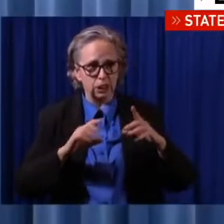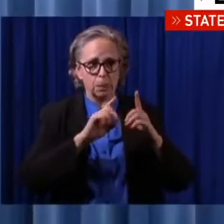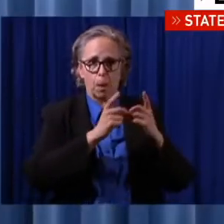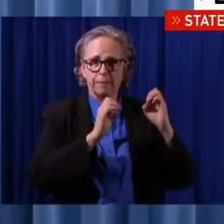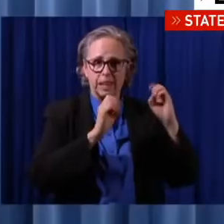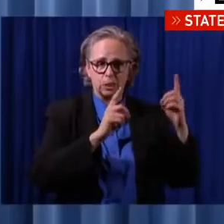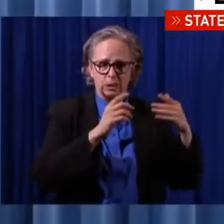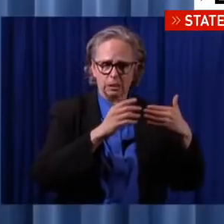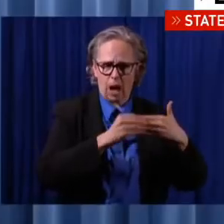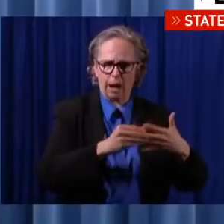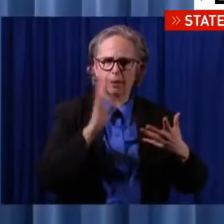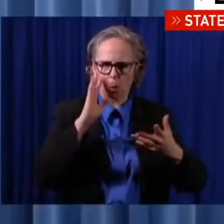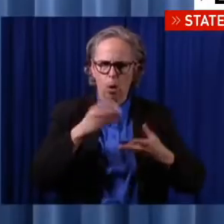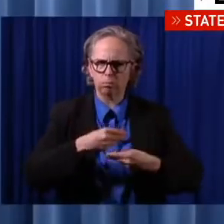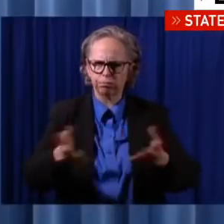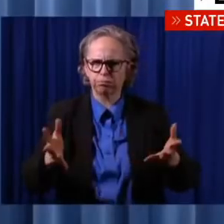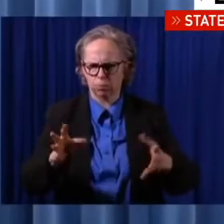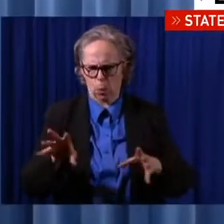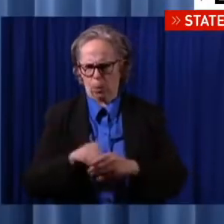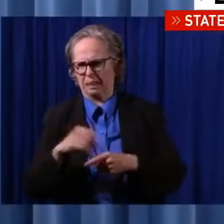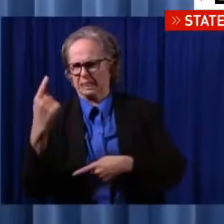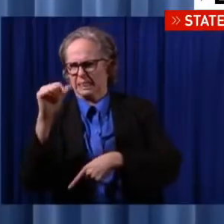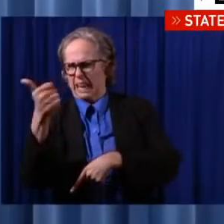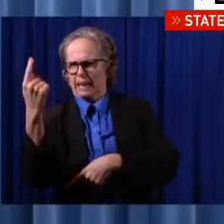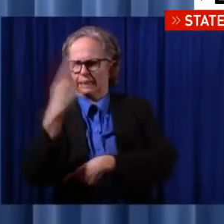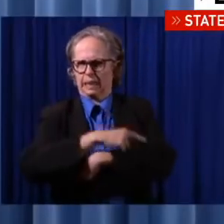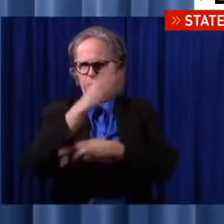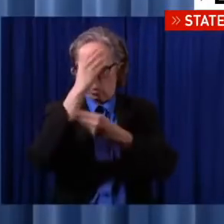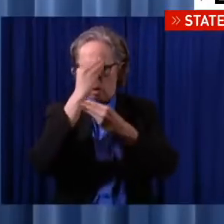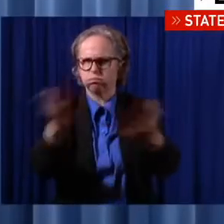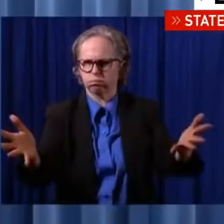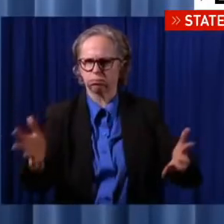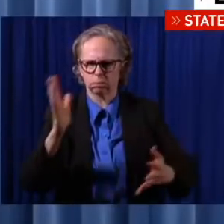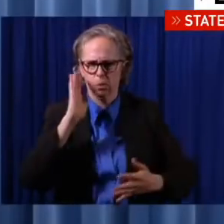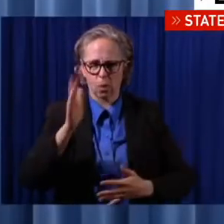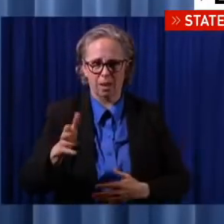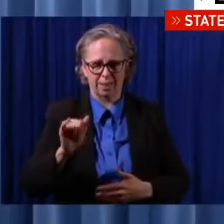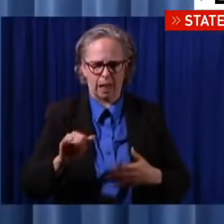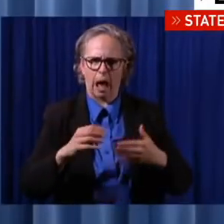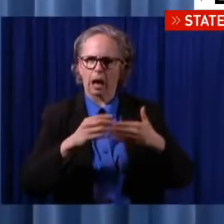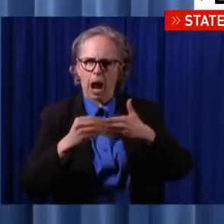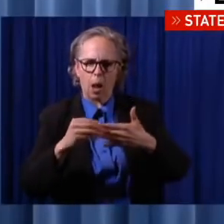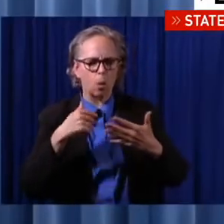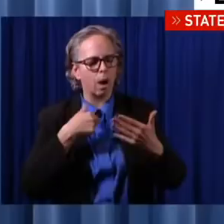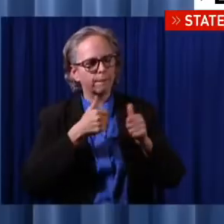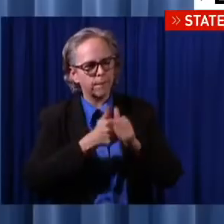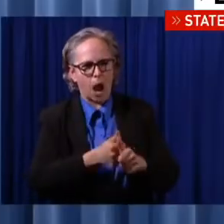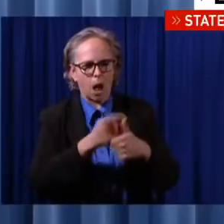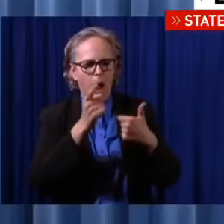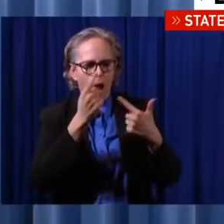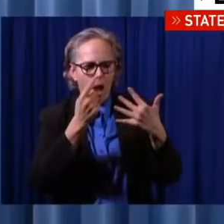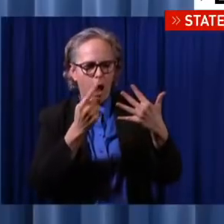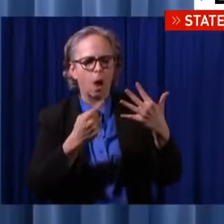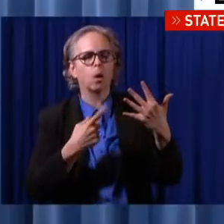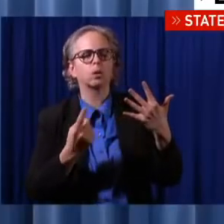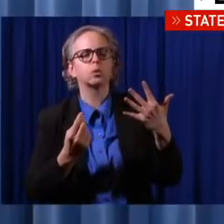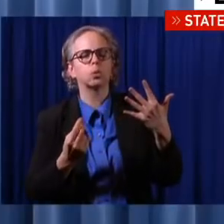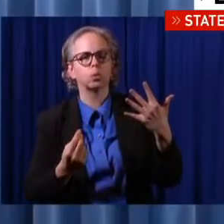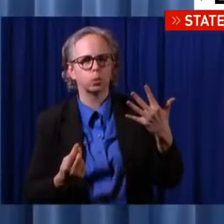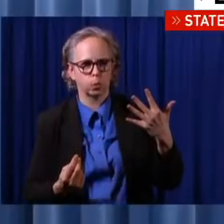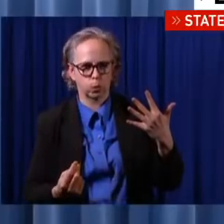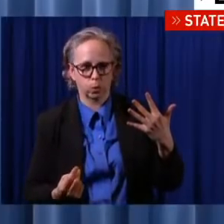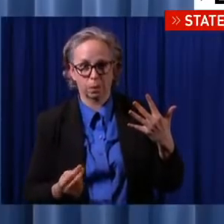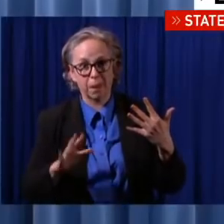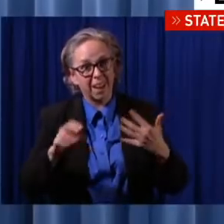now. And that's going to kind of outline what the ultimate goals are. But a lot of the